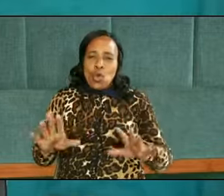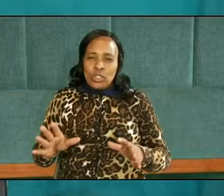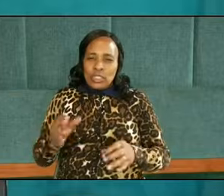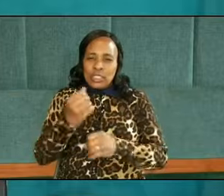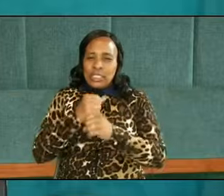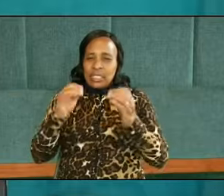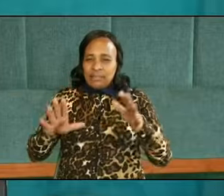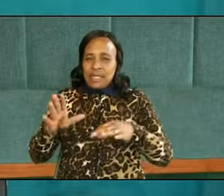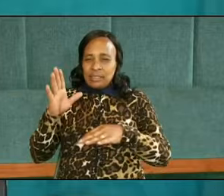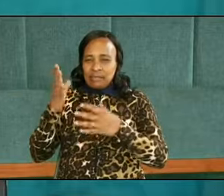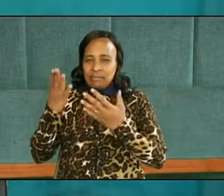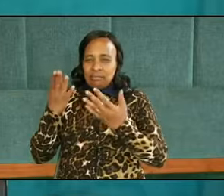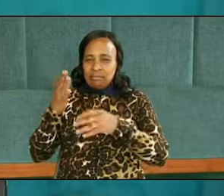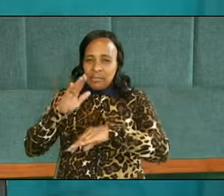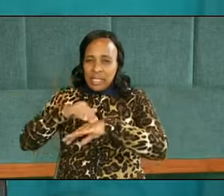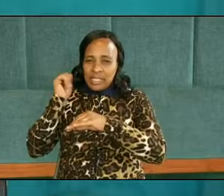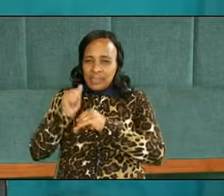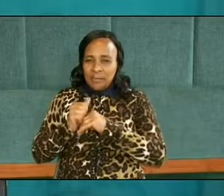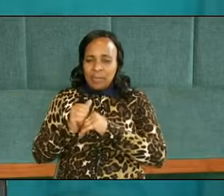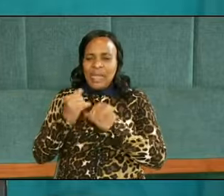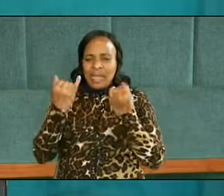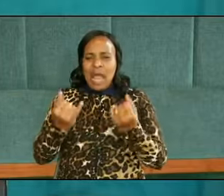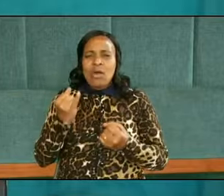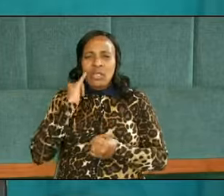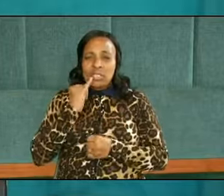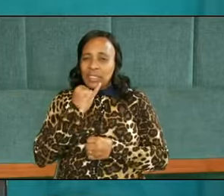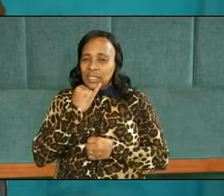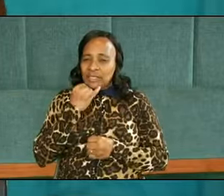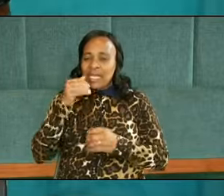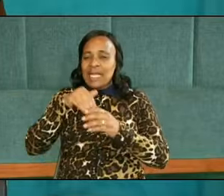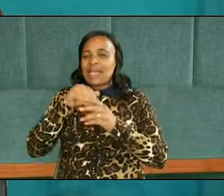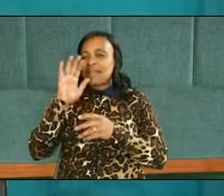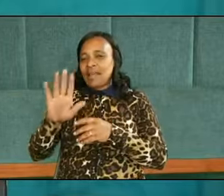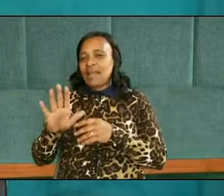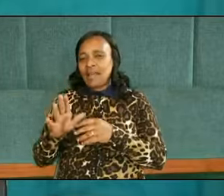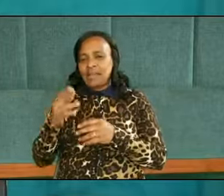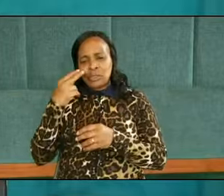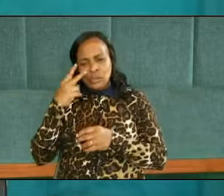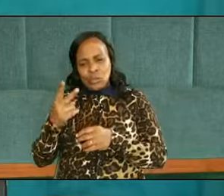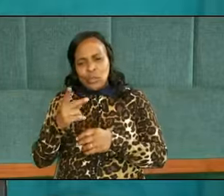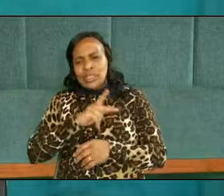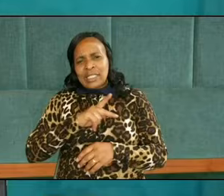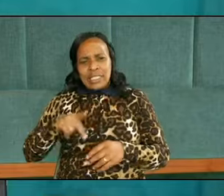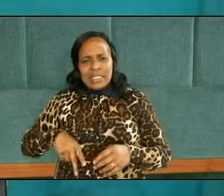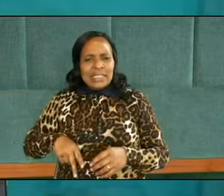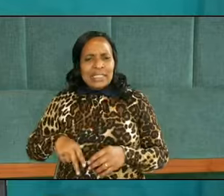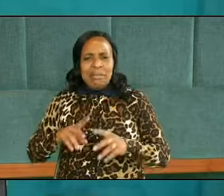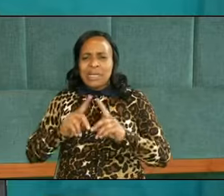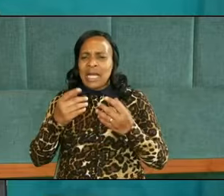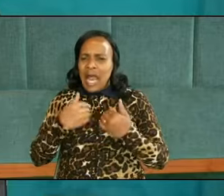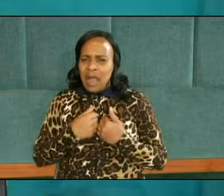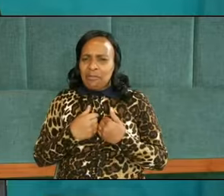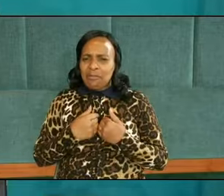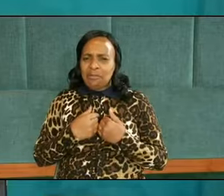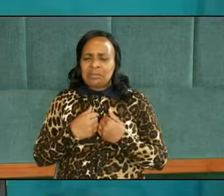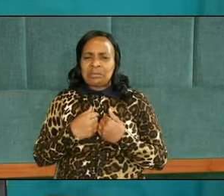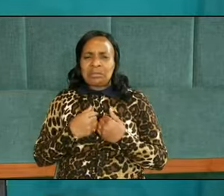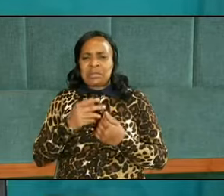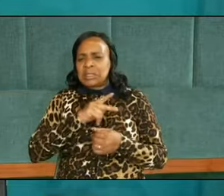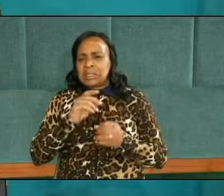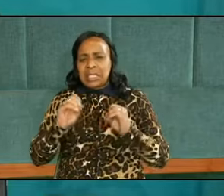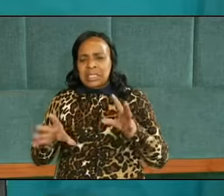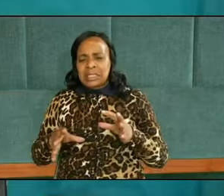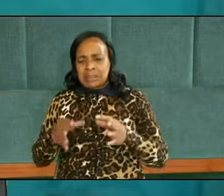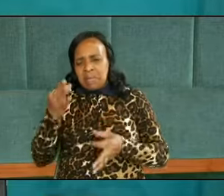the Israelites, when they were among the heathens, they saw that they had kings, but then they have no king. They only have maybe judges,